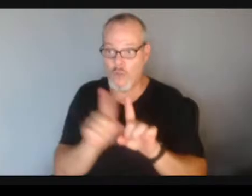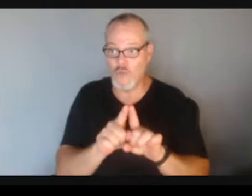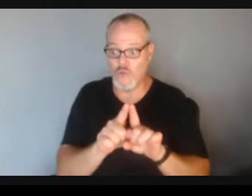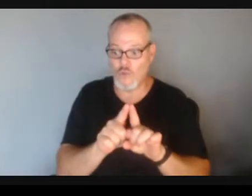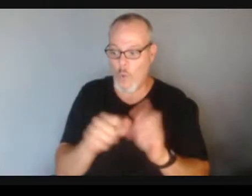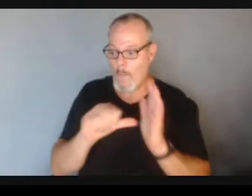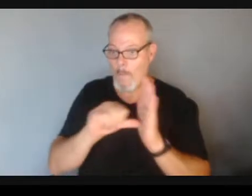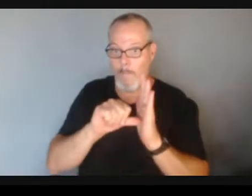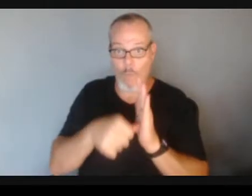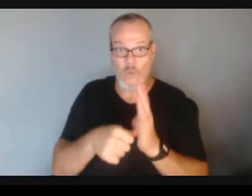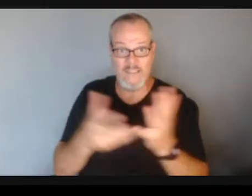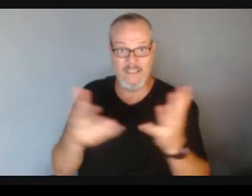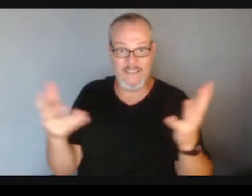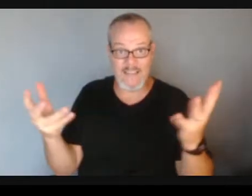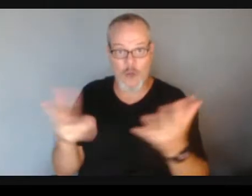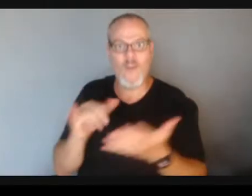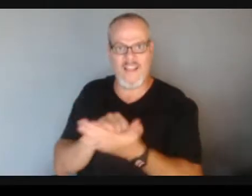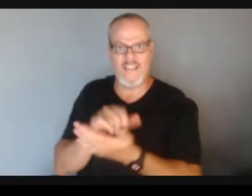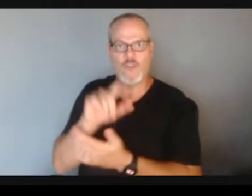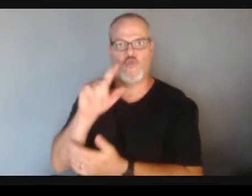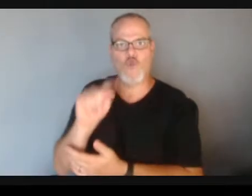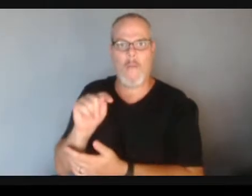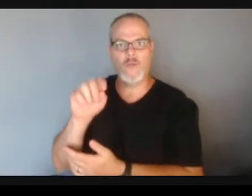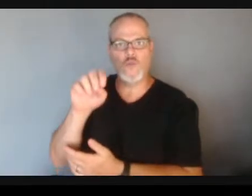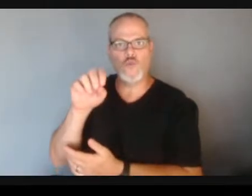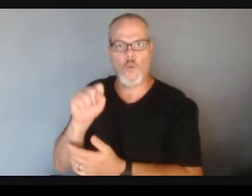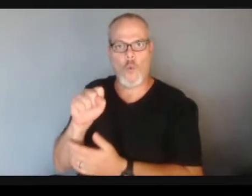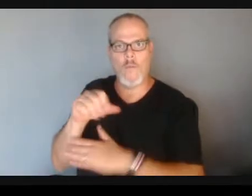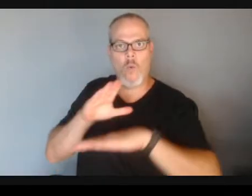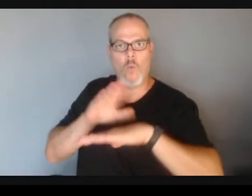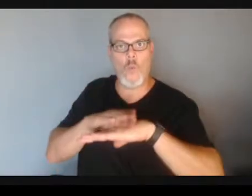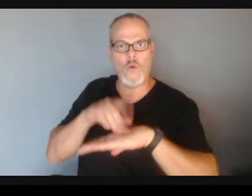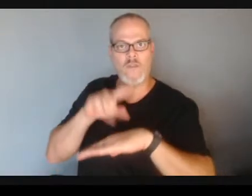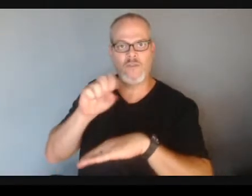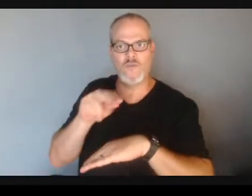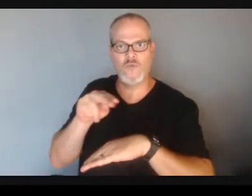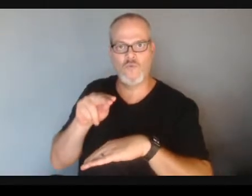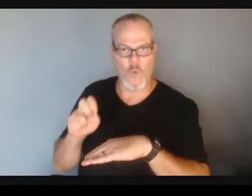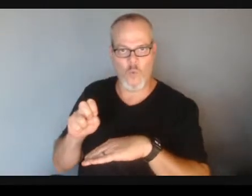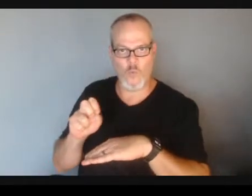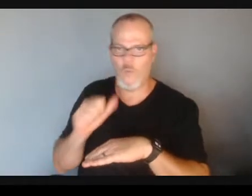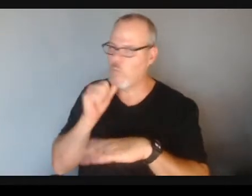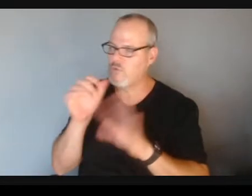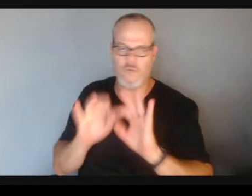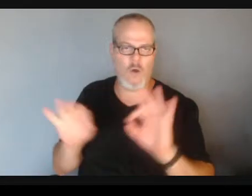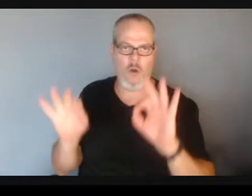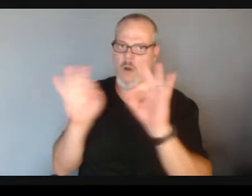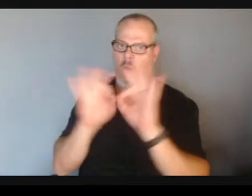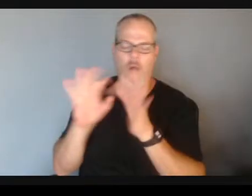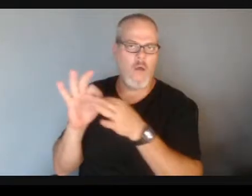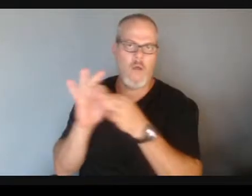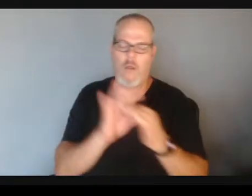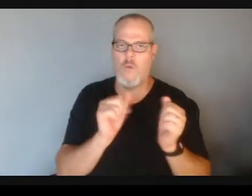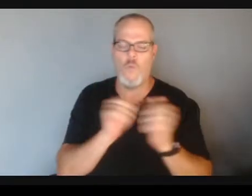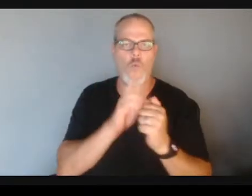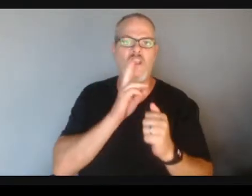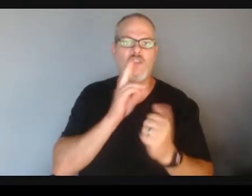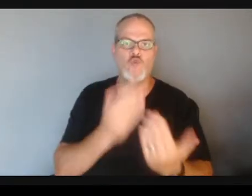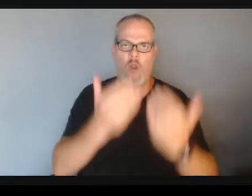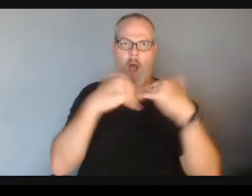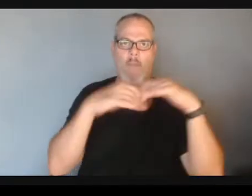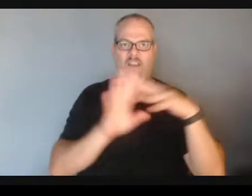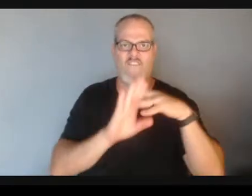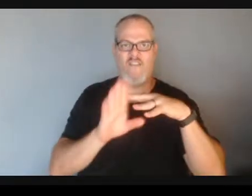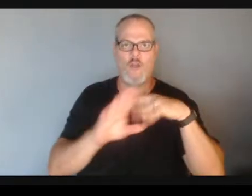pointed out that it was the tropical storm warning zones, that they were not relevant for the tsunami evacuation